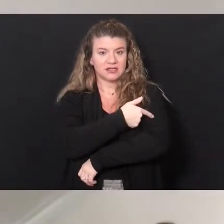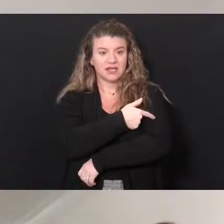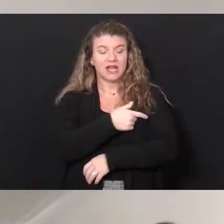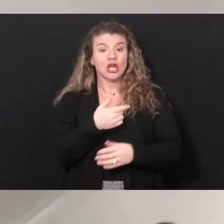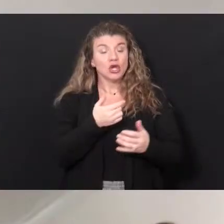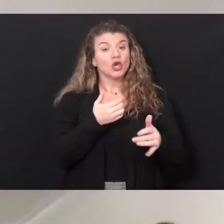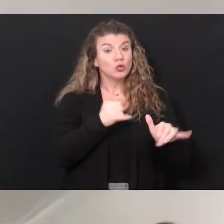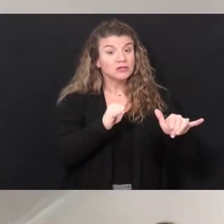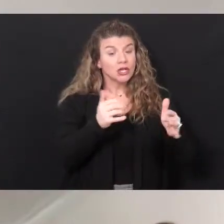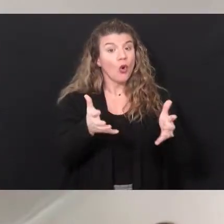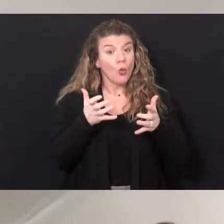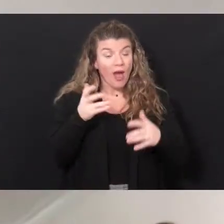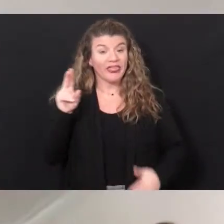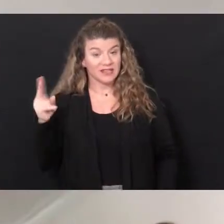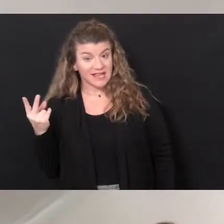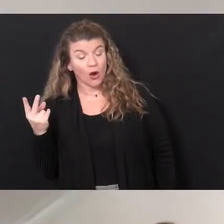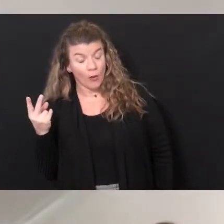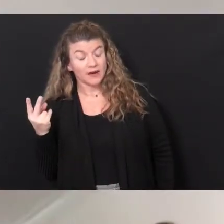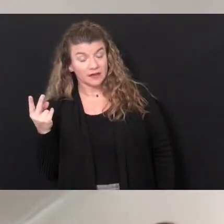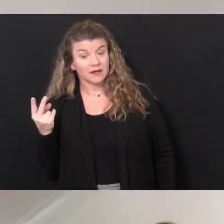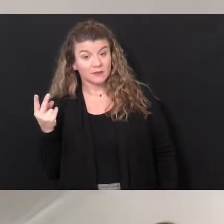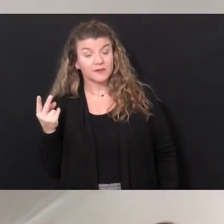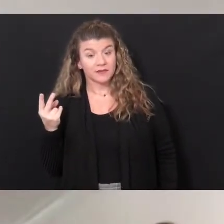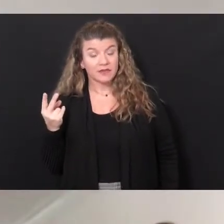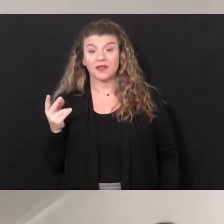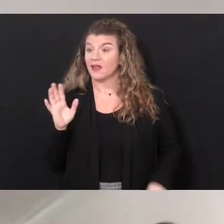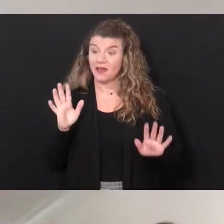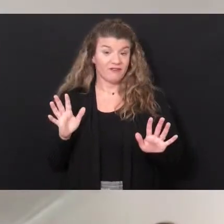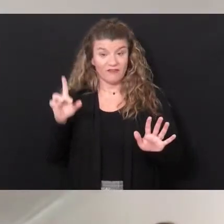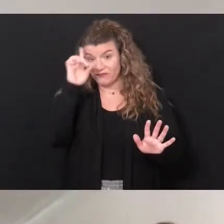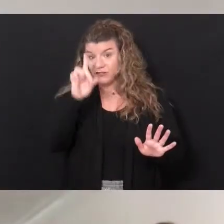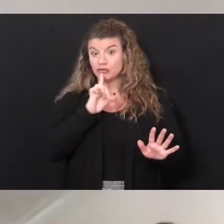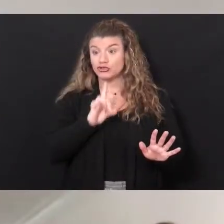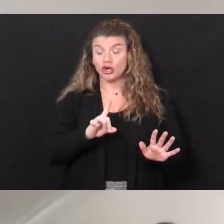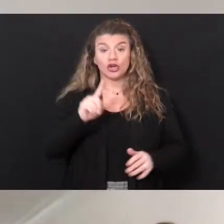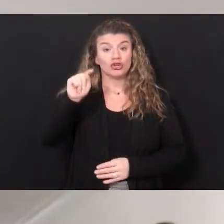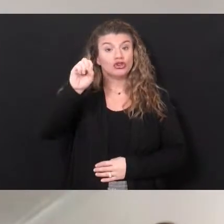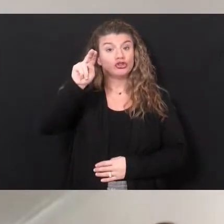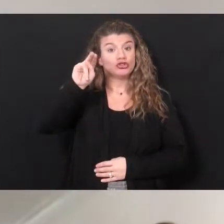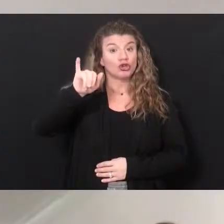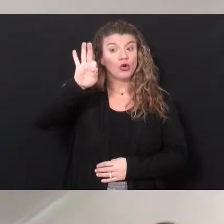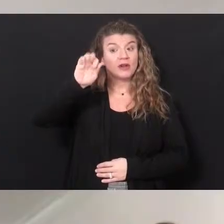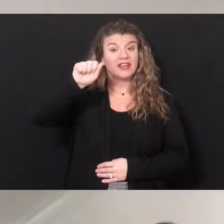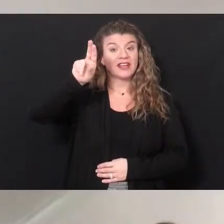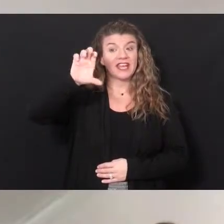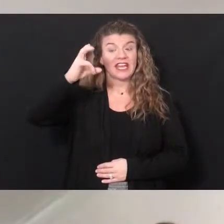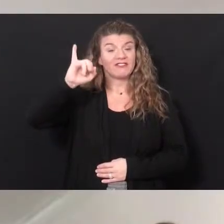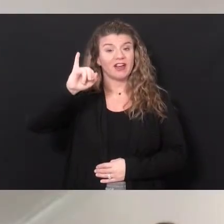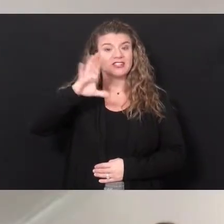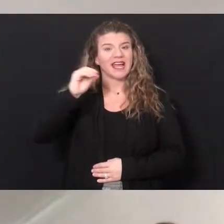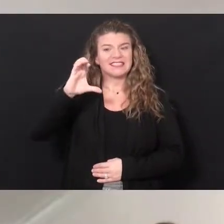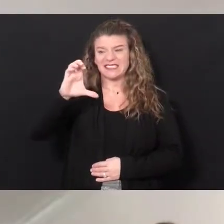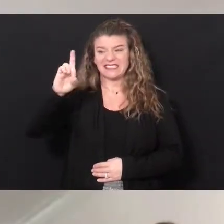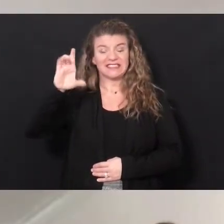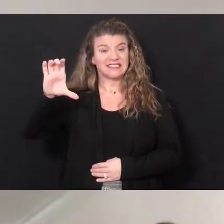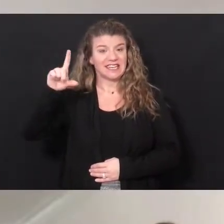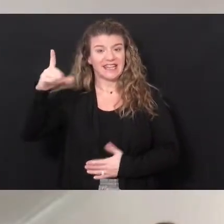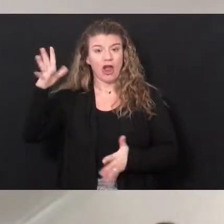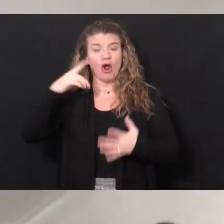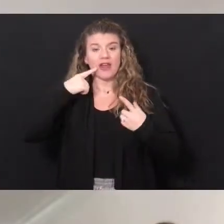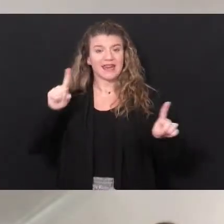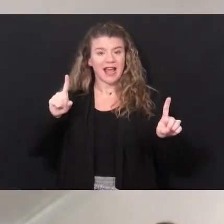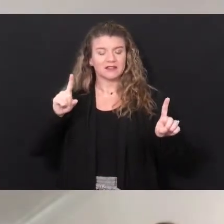to get the second injection in people's arms. As Tony Fauci and the Centers for Disease Control have said, that it's